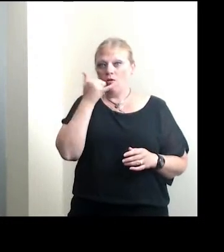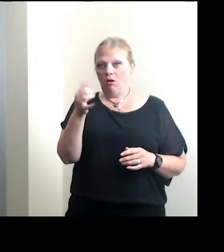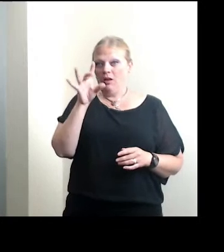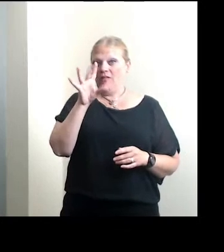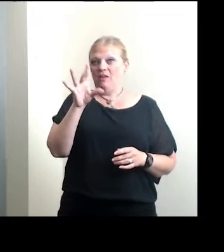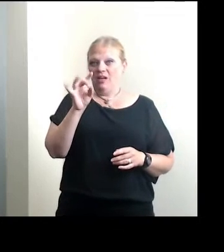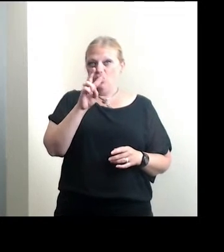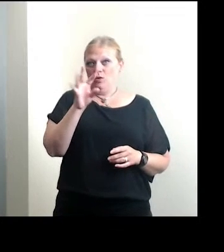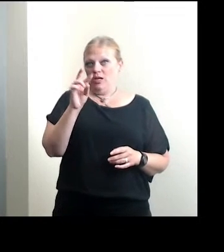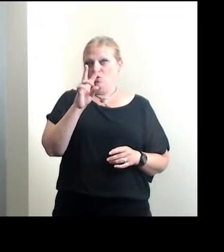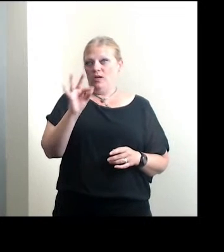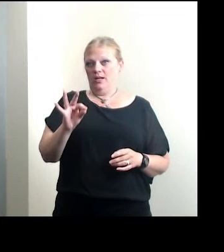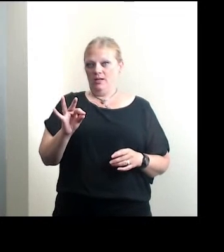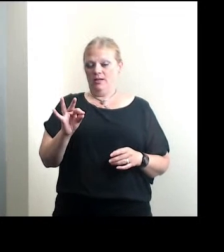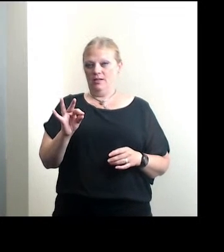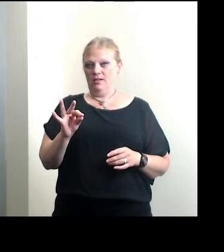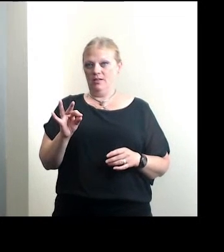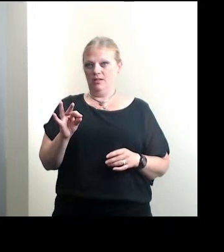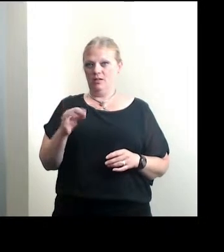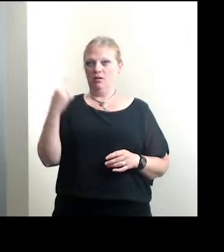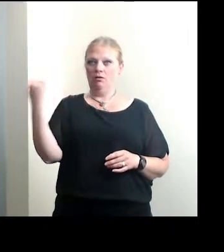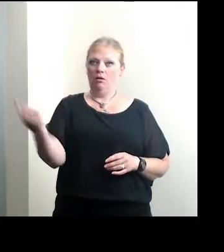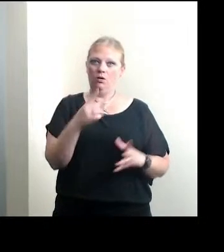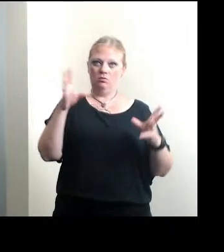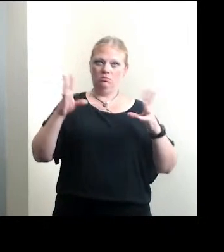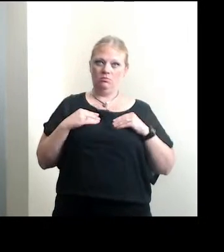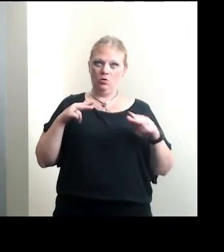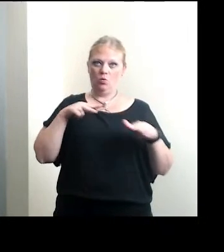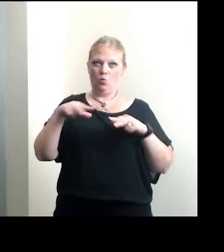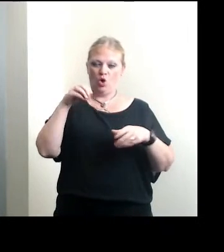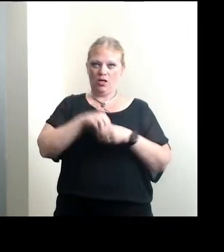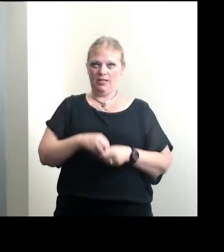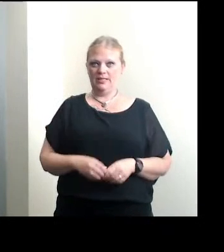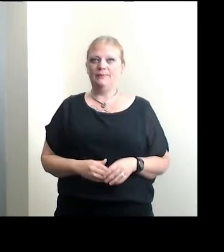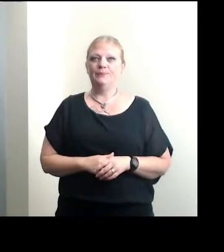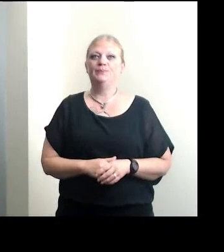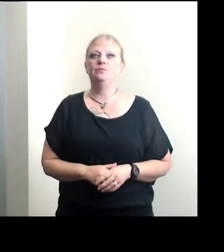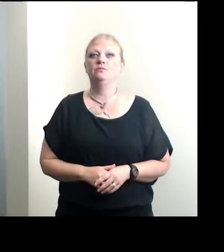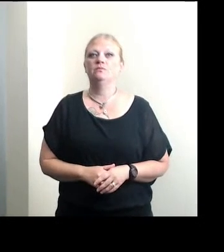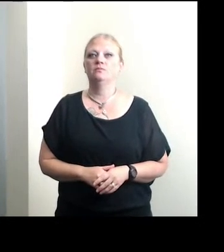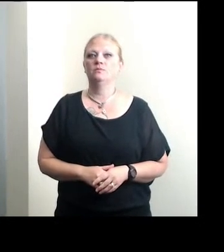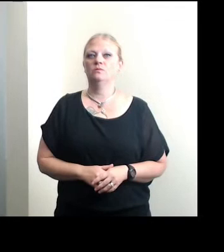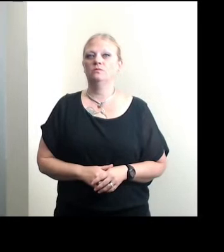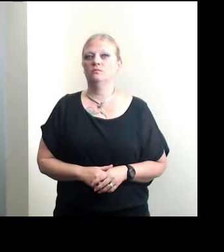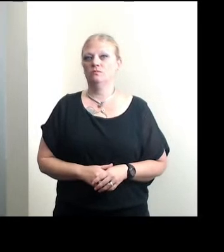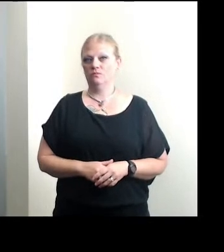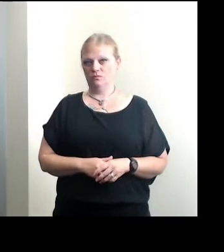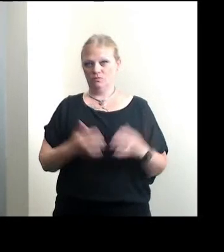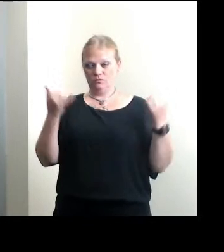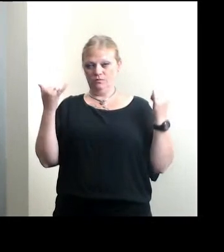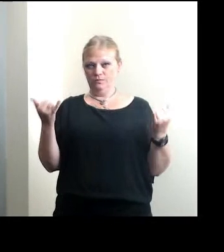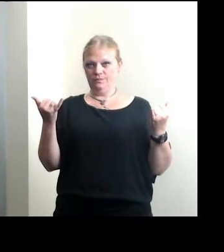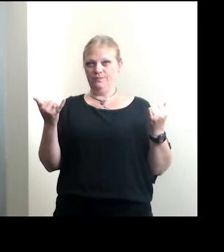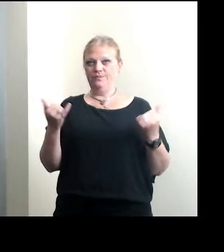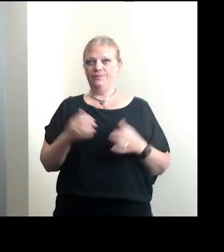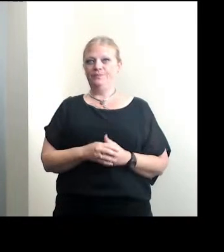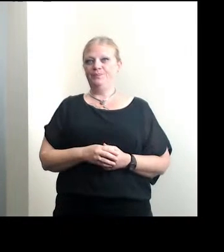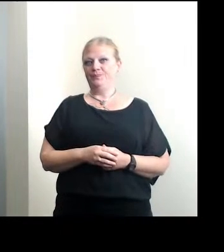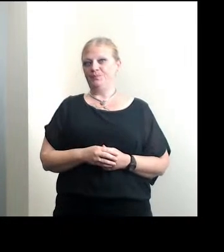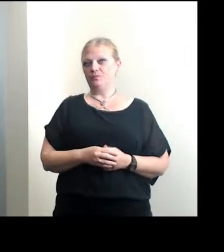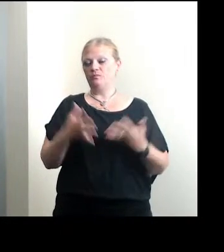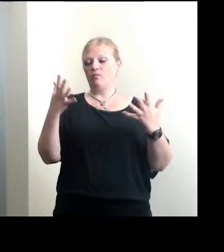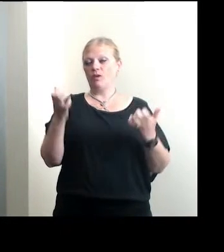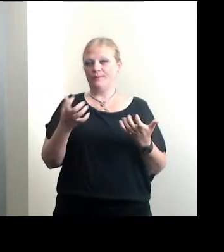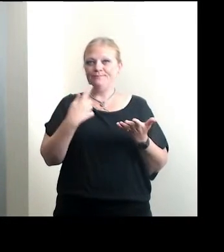at 858-2929. We always accept walk-ups. I just want to now talk about what we're seeing in